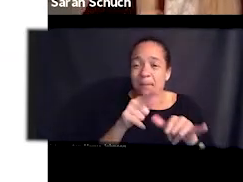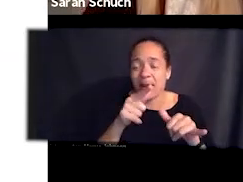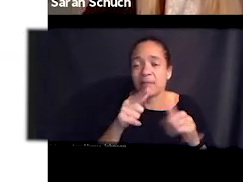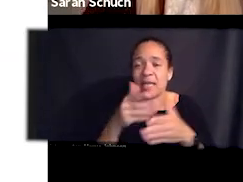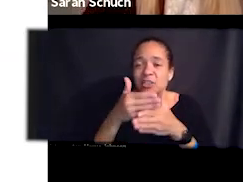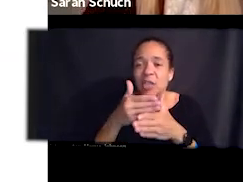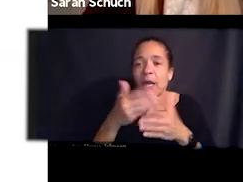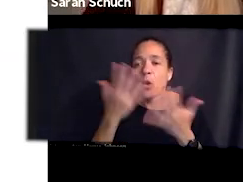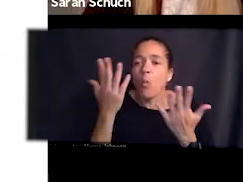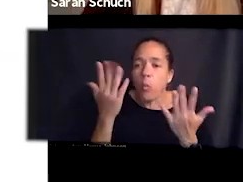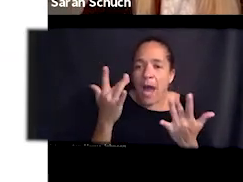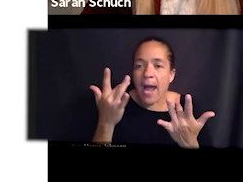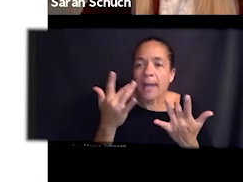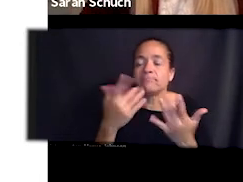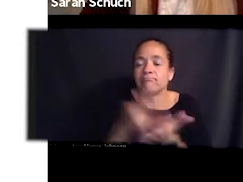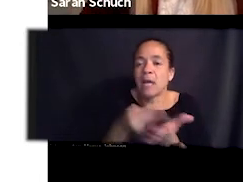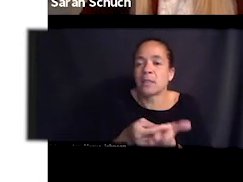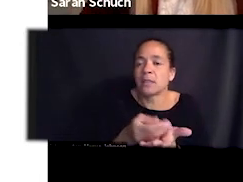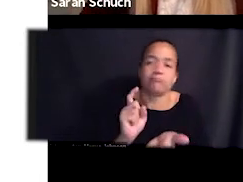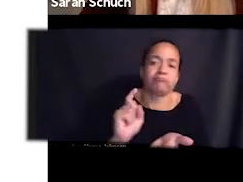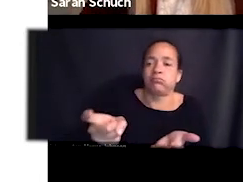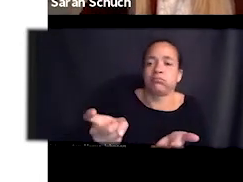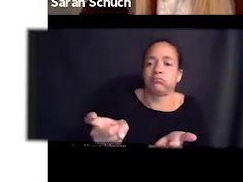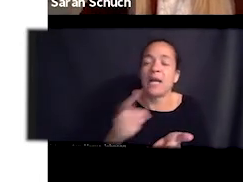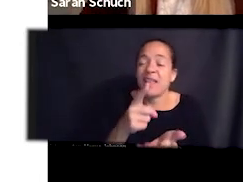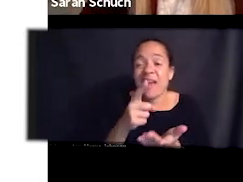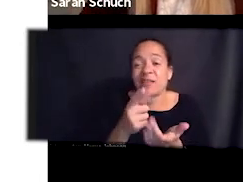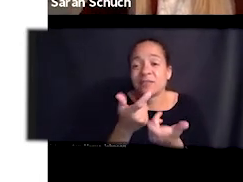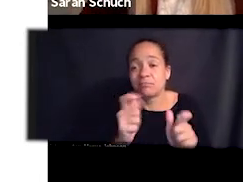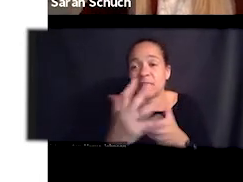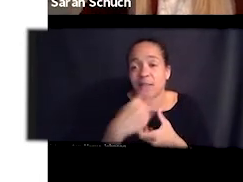was a pretty big thing to include in this process.